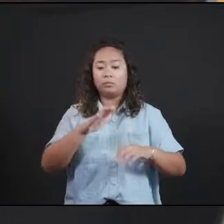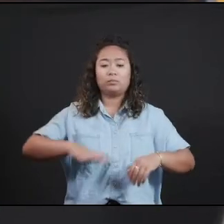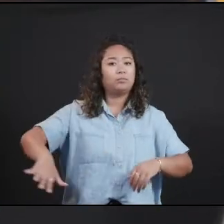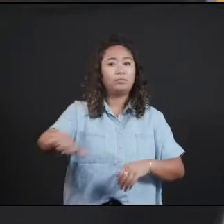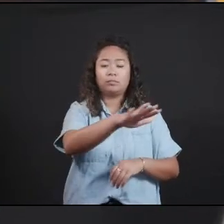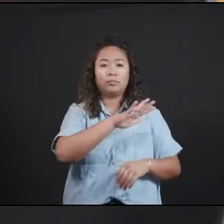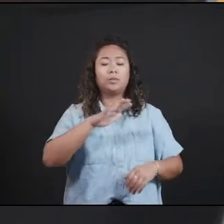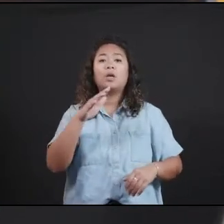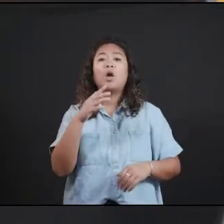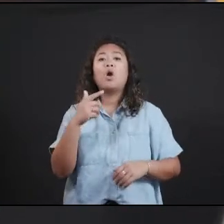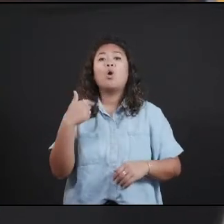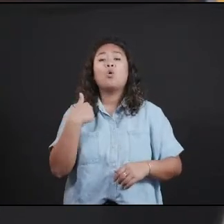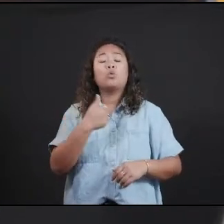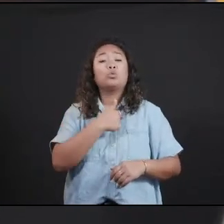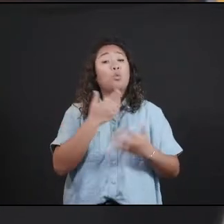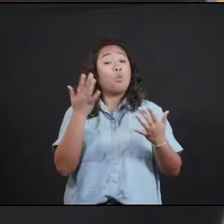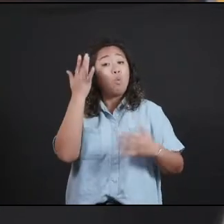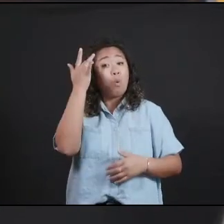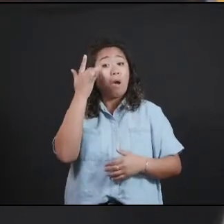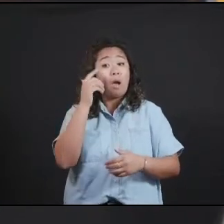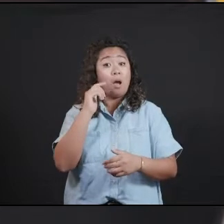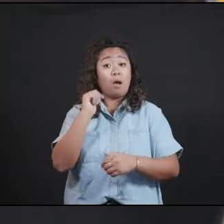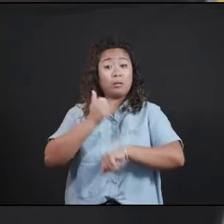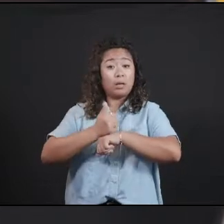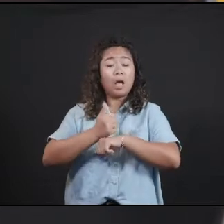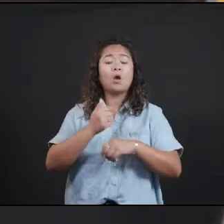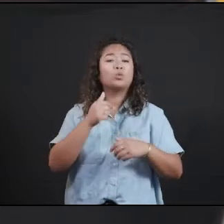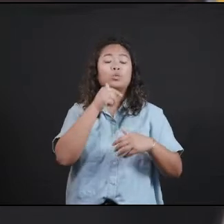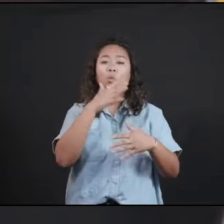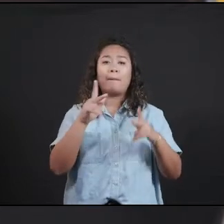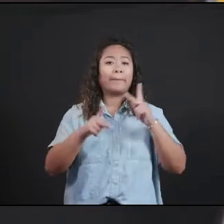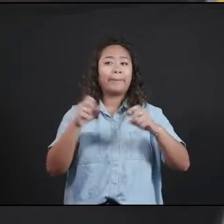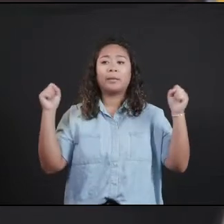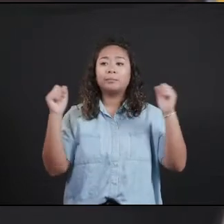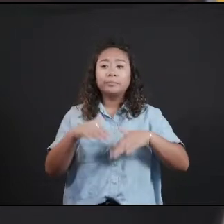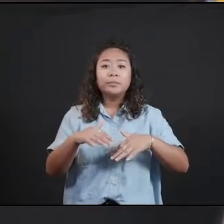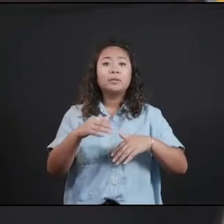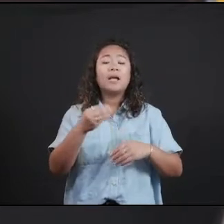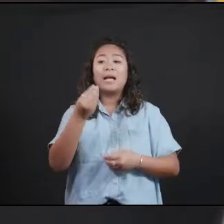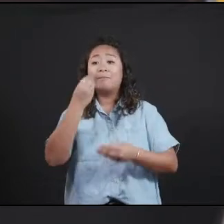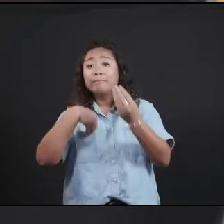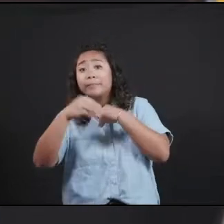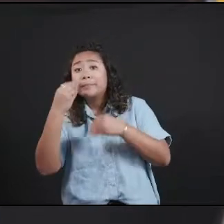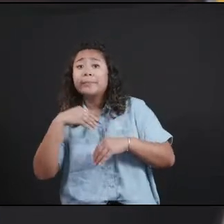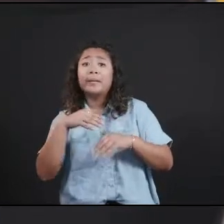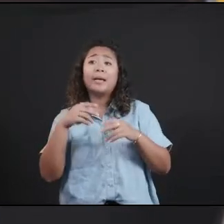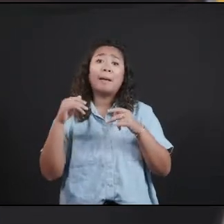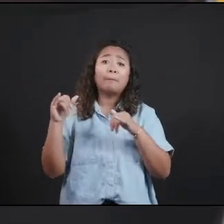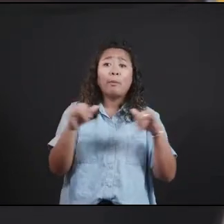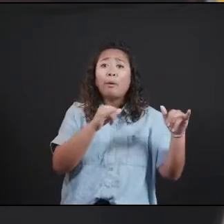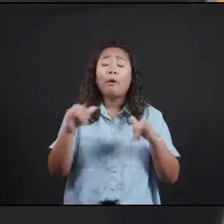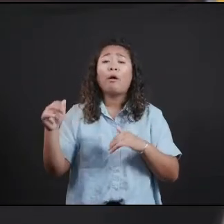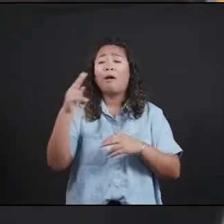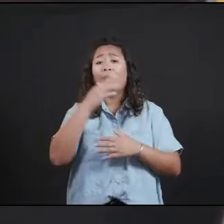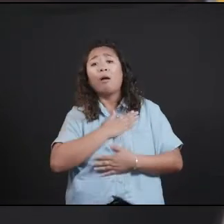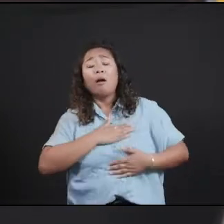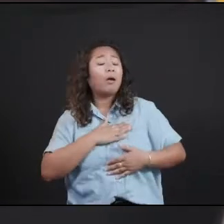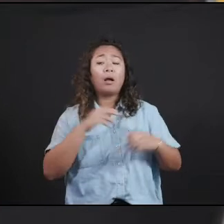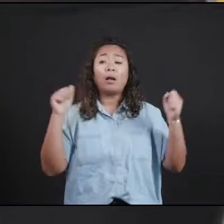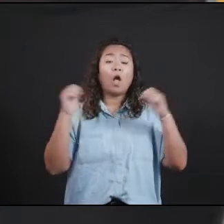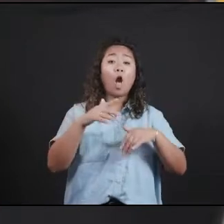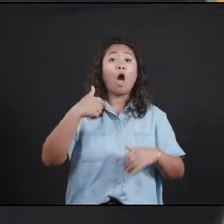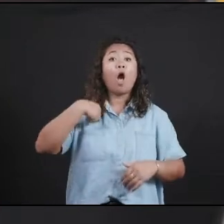I'm wondering if you could provide some further detail on what the intention is for, what closing